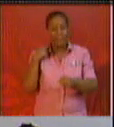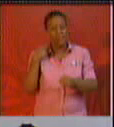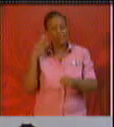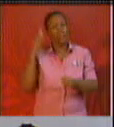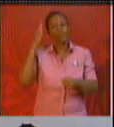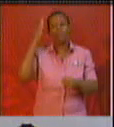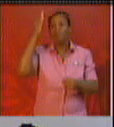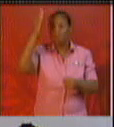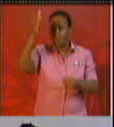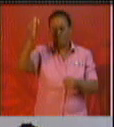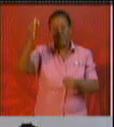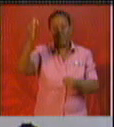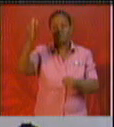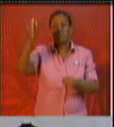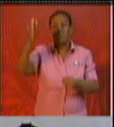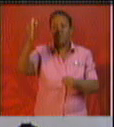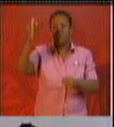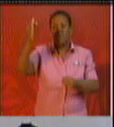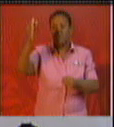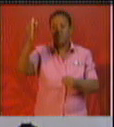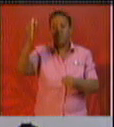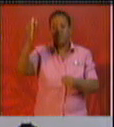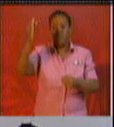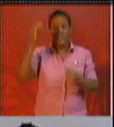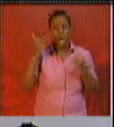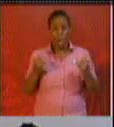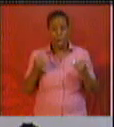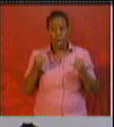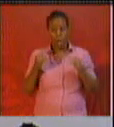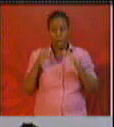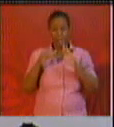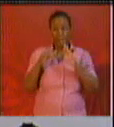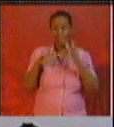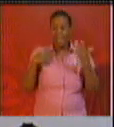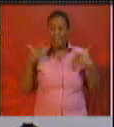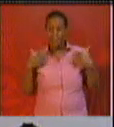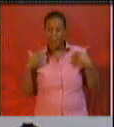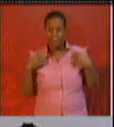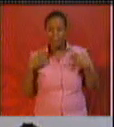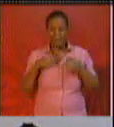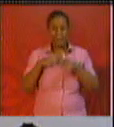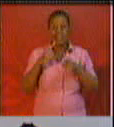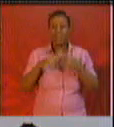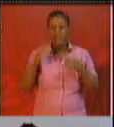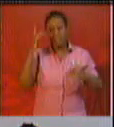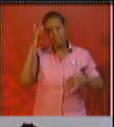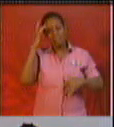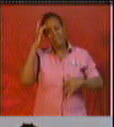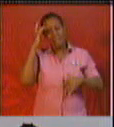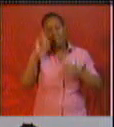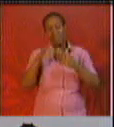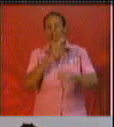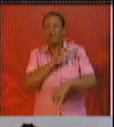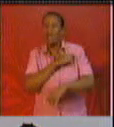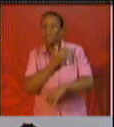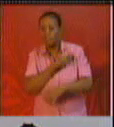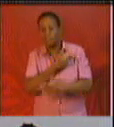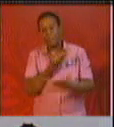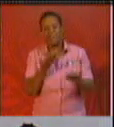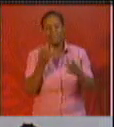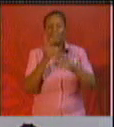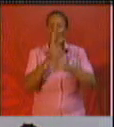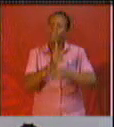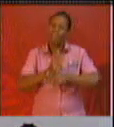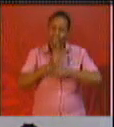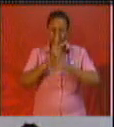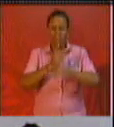one moment right now. And then you end up getting ill and having to be hospitalized. So please be careful, everyone. I think we